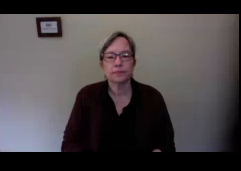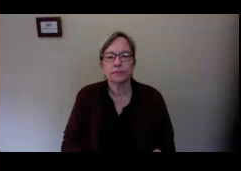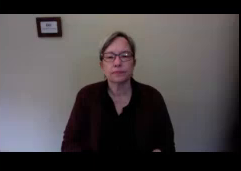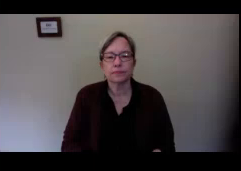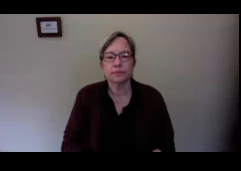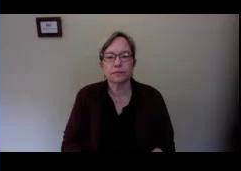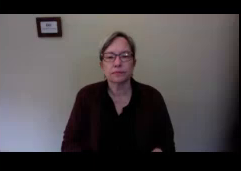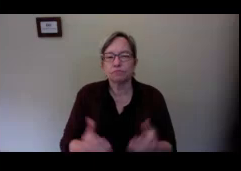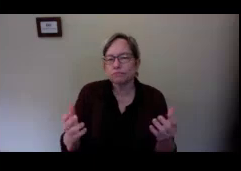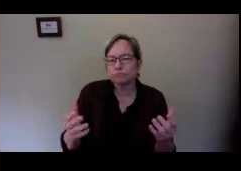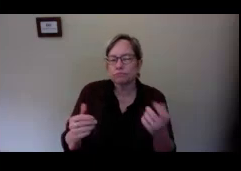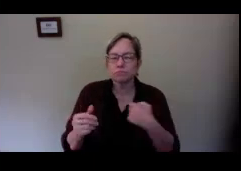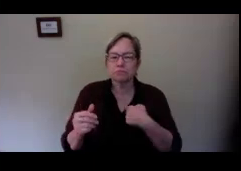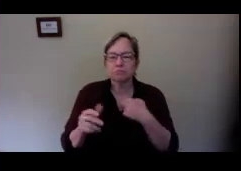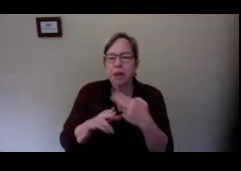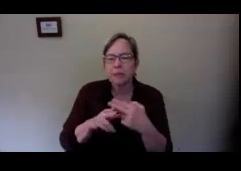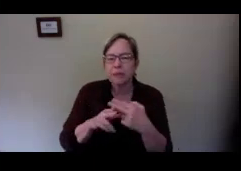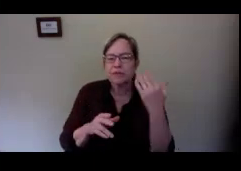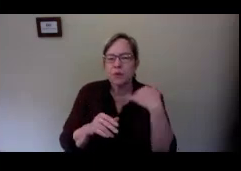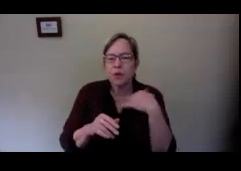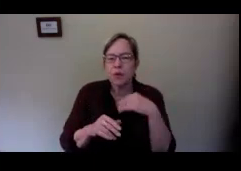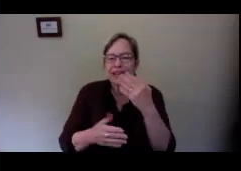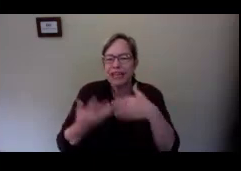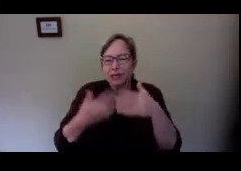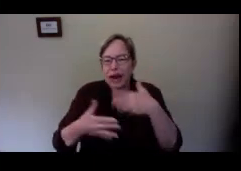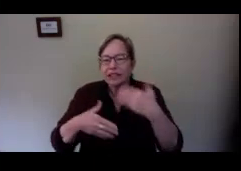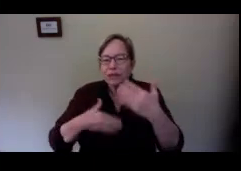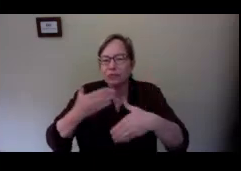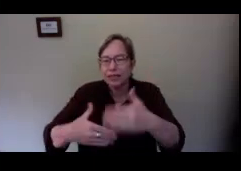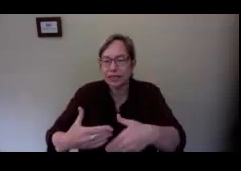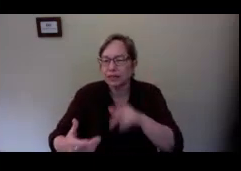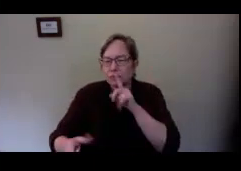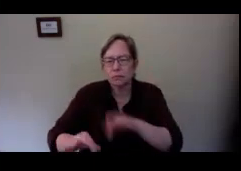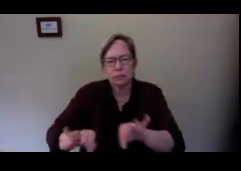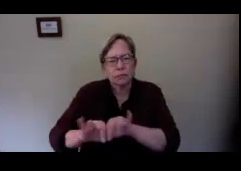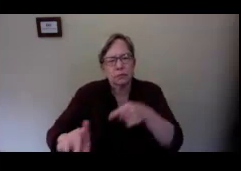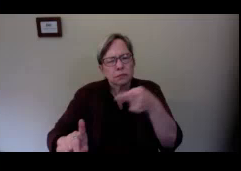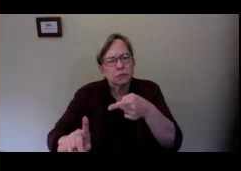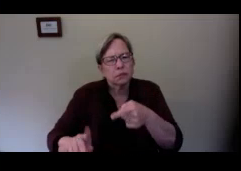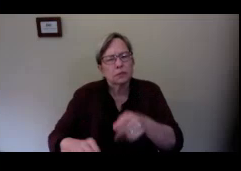So I mentioned briefly the interactive process, and this is so important.